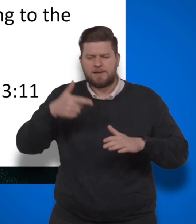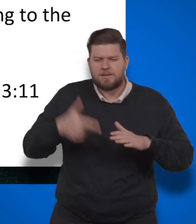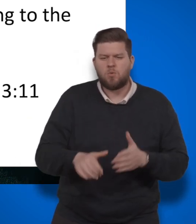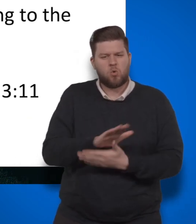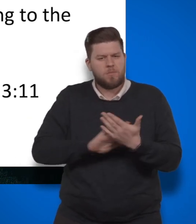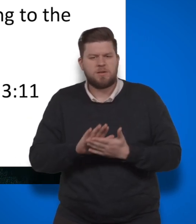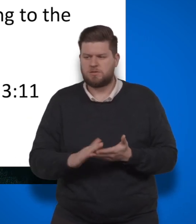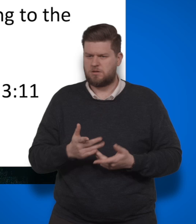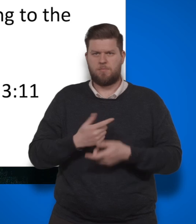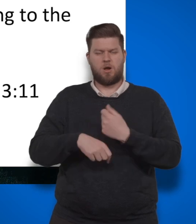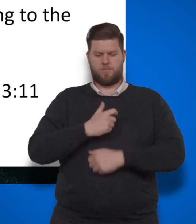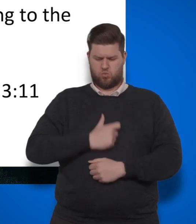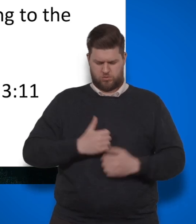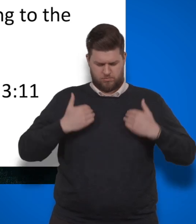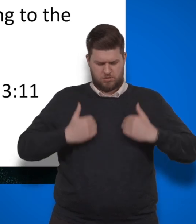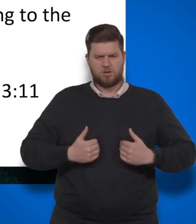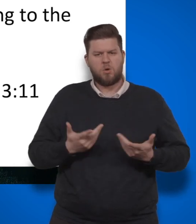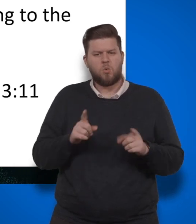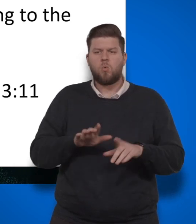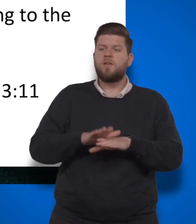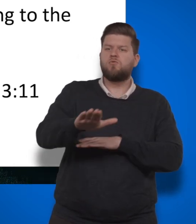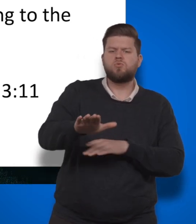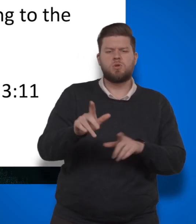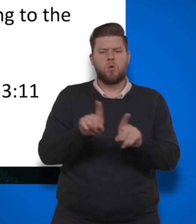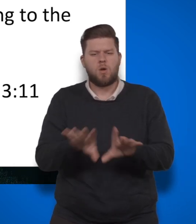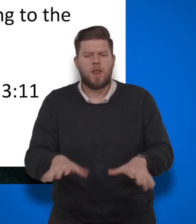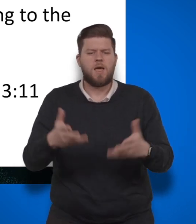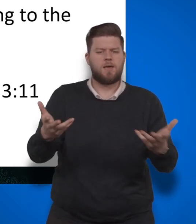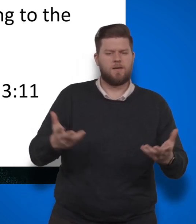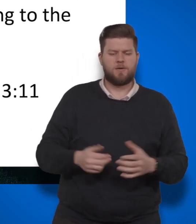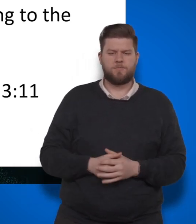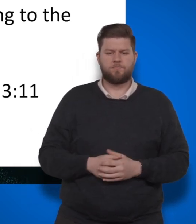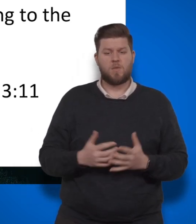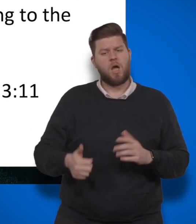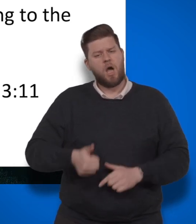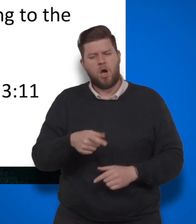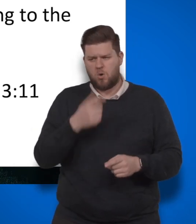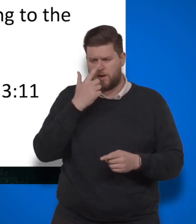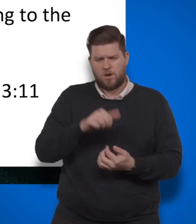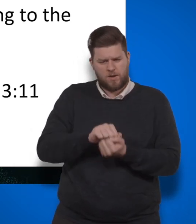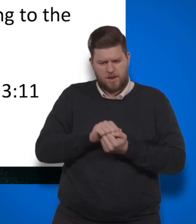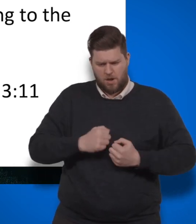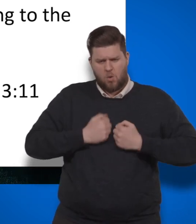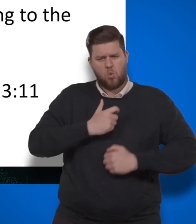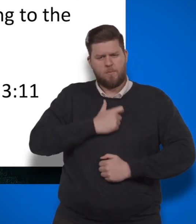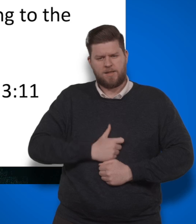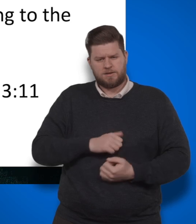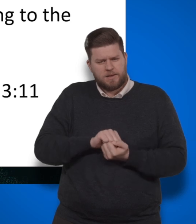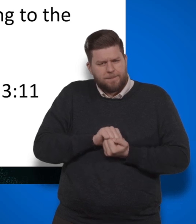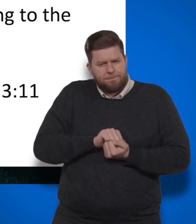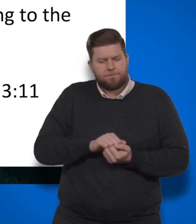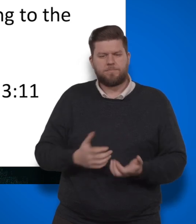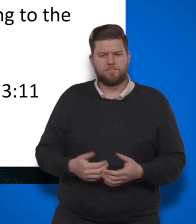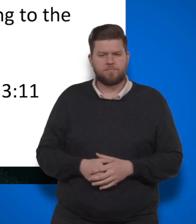build for the future. How can we retain our essential humanity? Are human